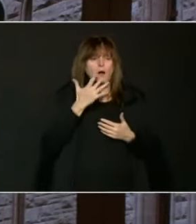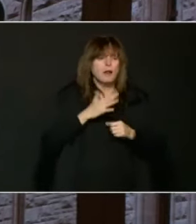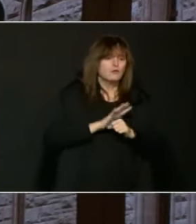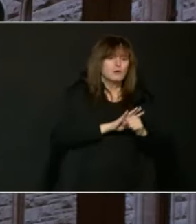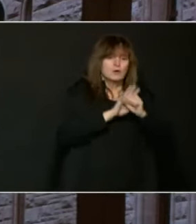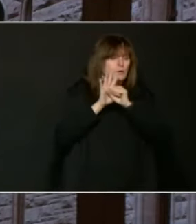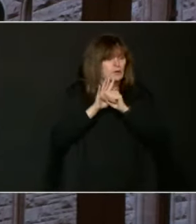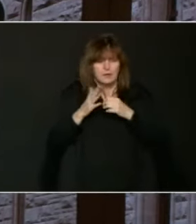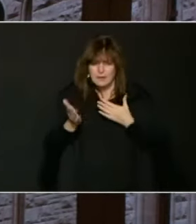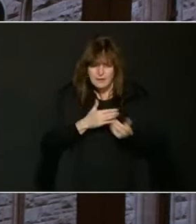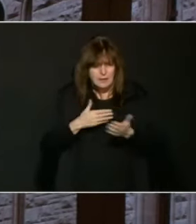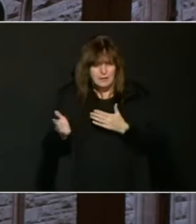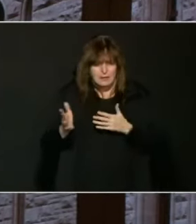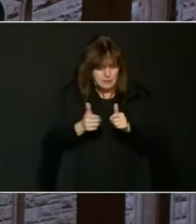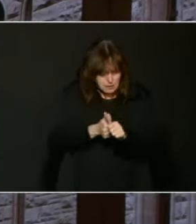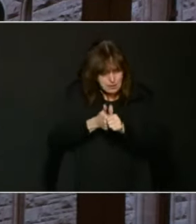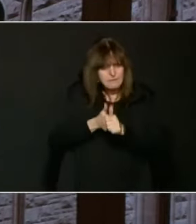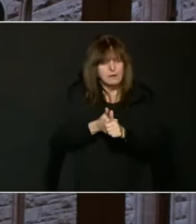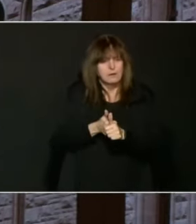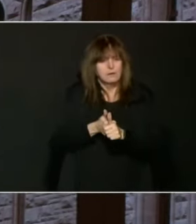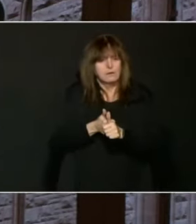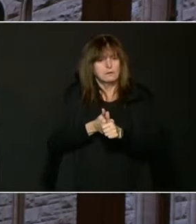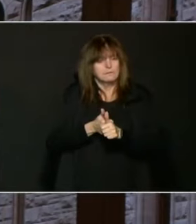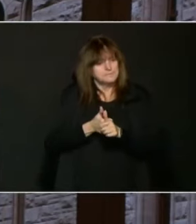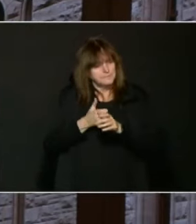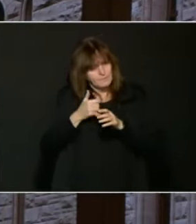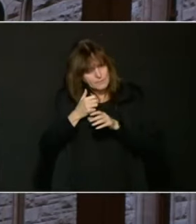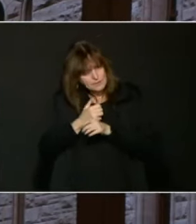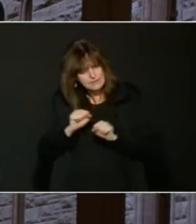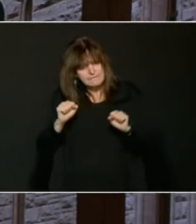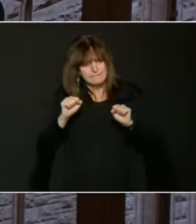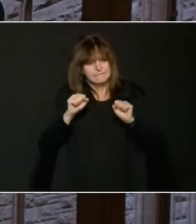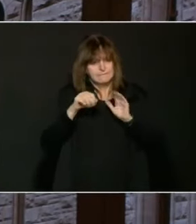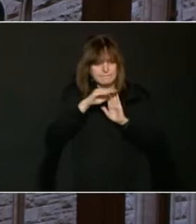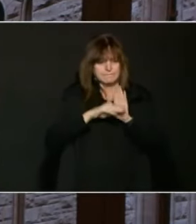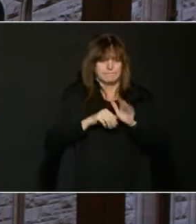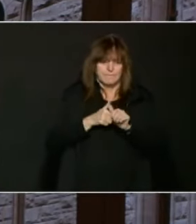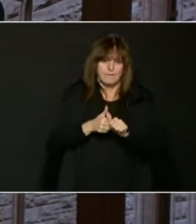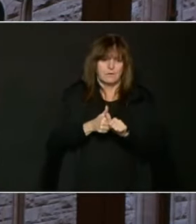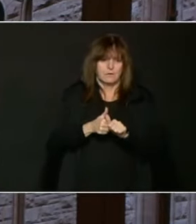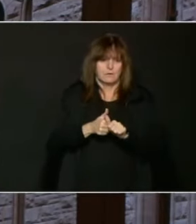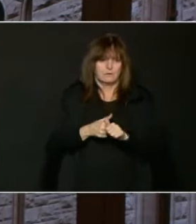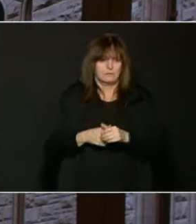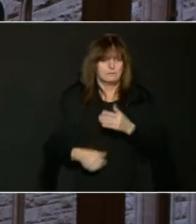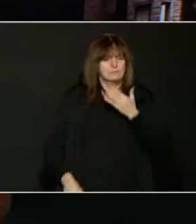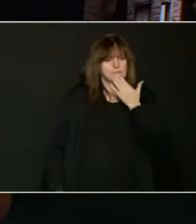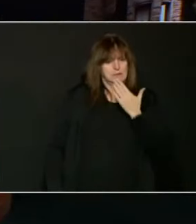your personal job and keep yourself and your family protected. Thanks, everyone.